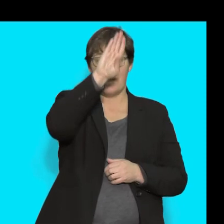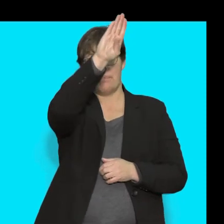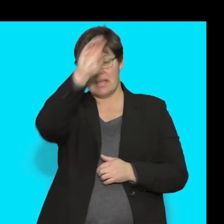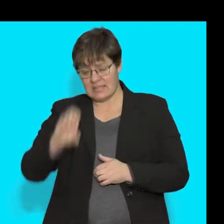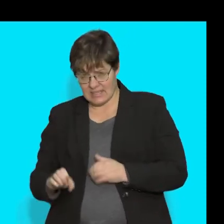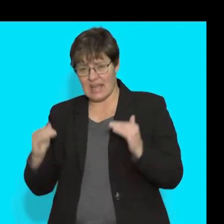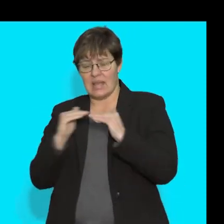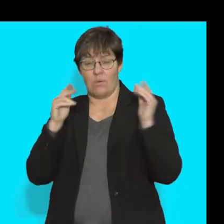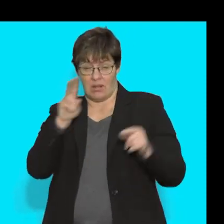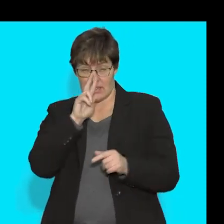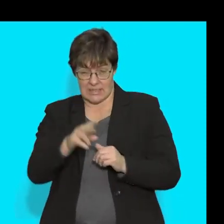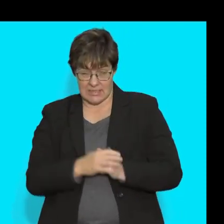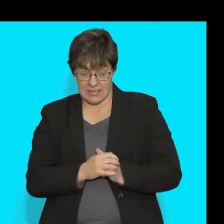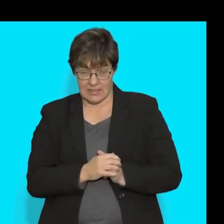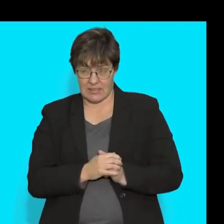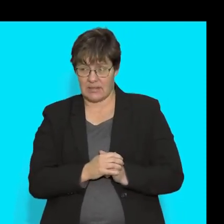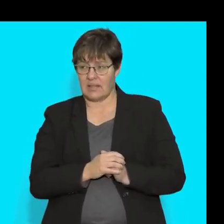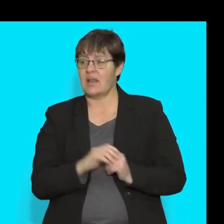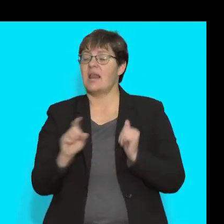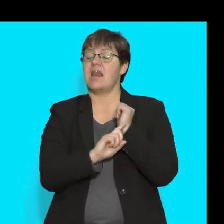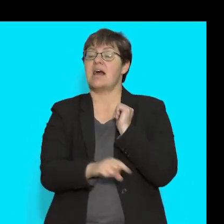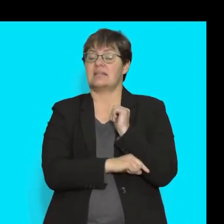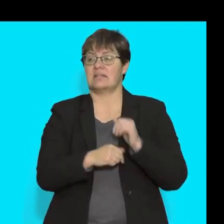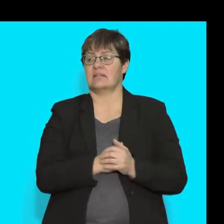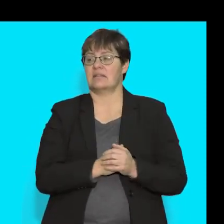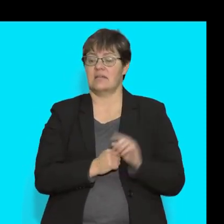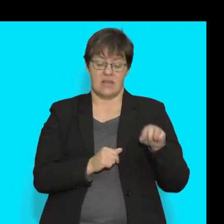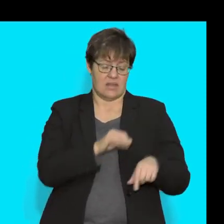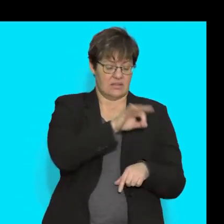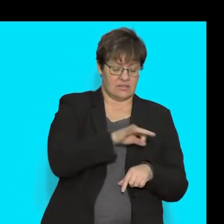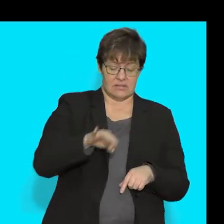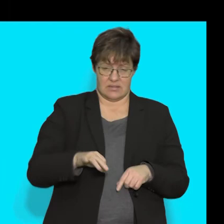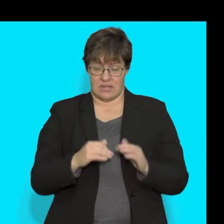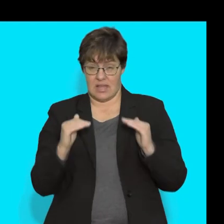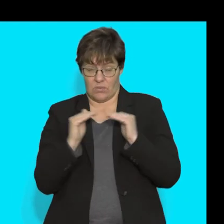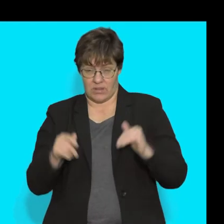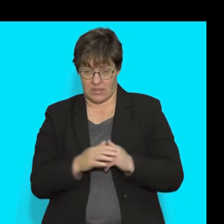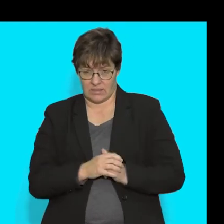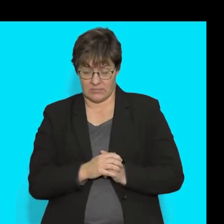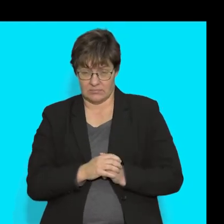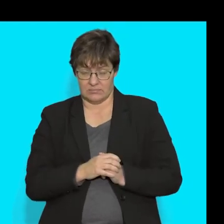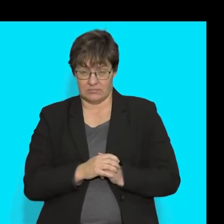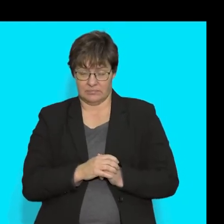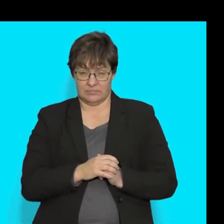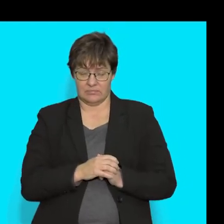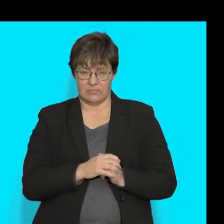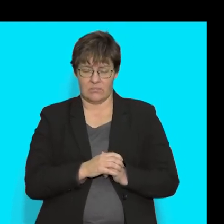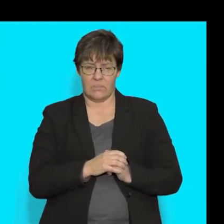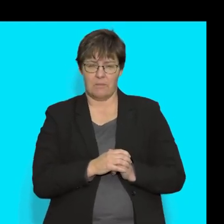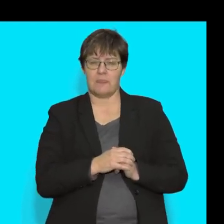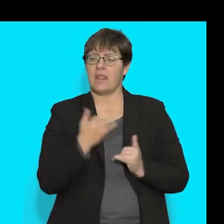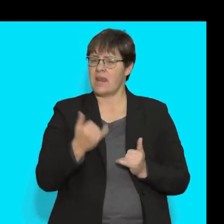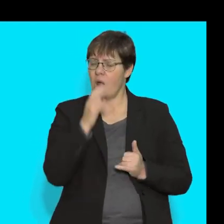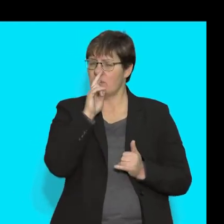are equal to each other. Do you see? And then lastly, I will have this one down here, which is equals to that one down there.